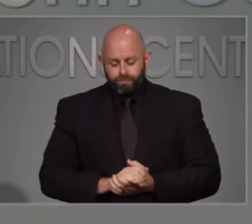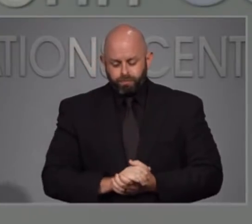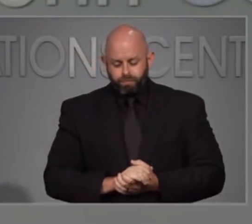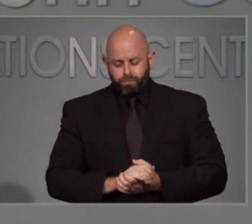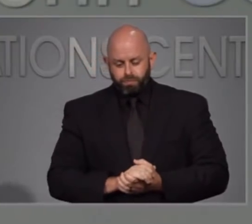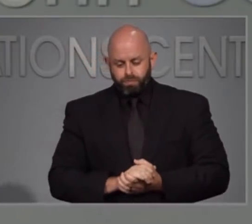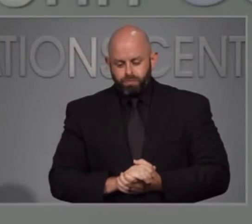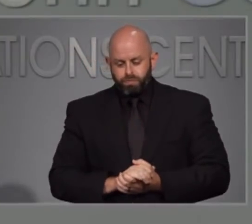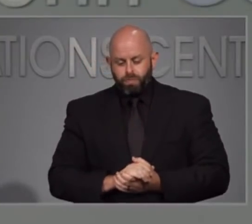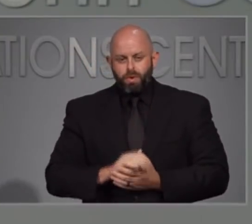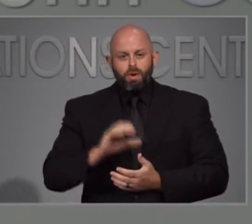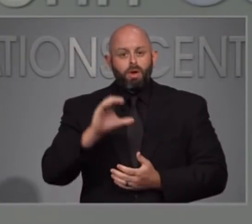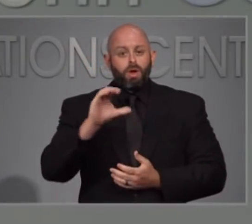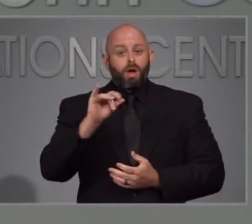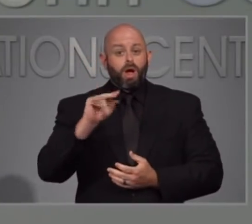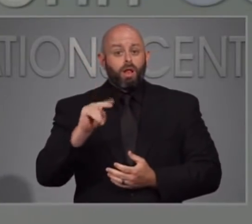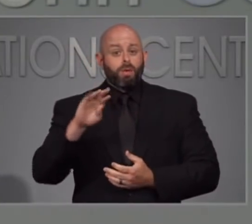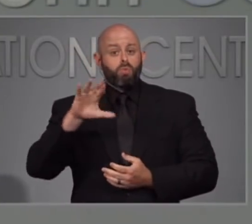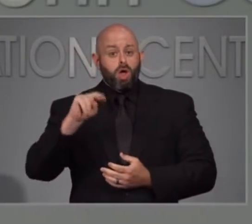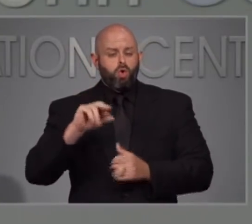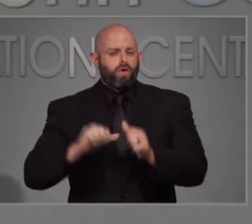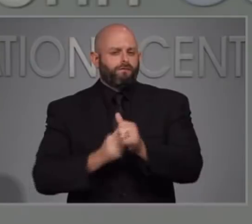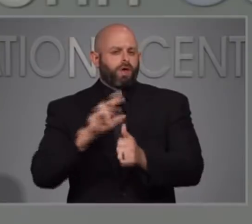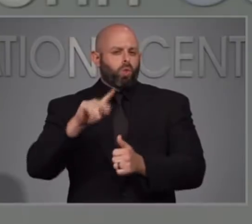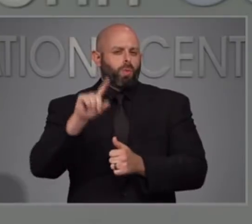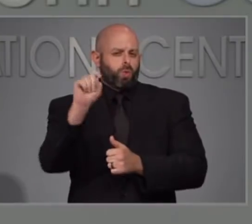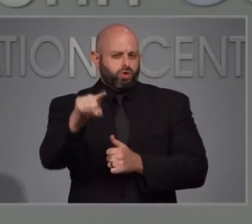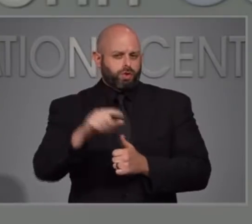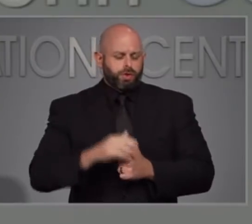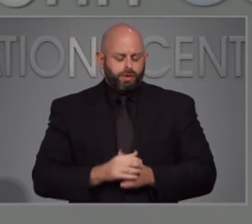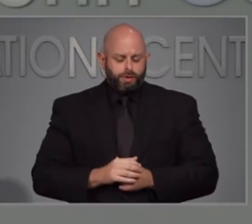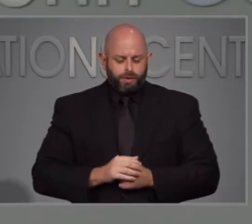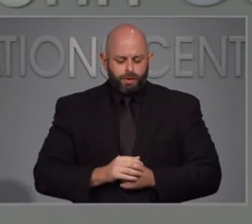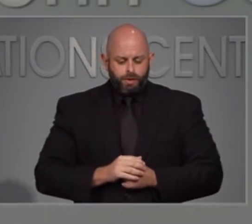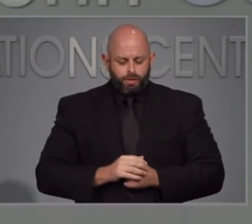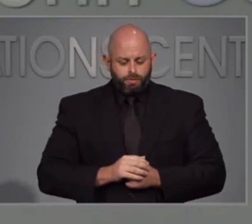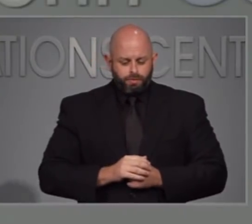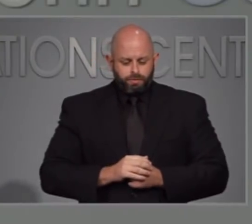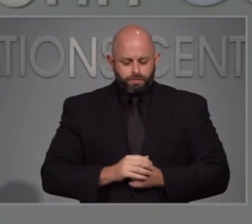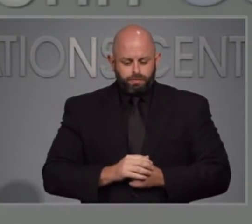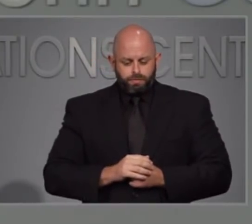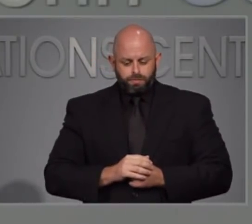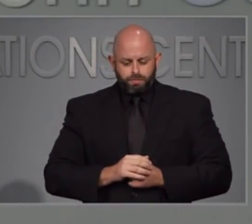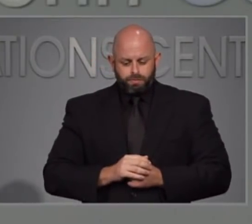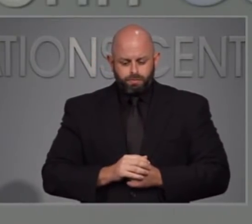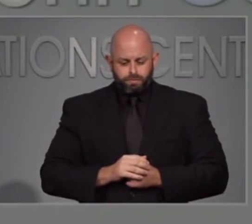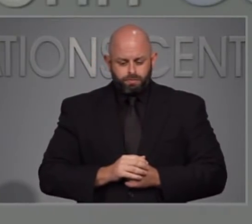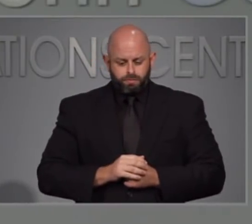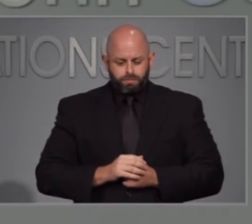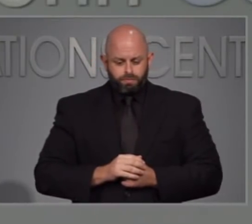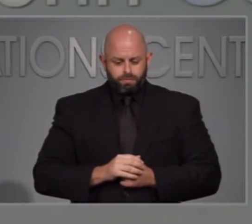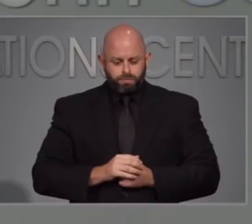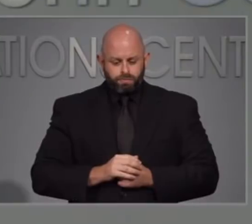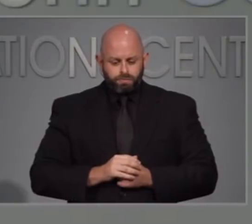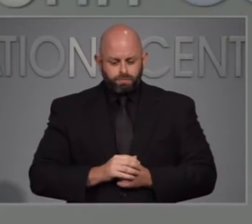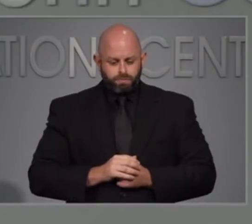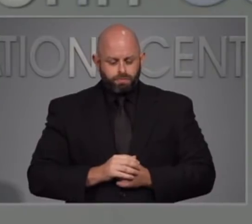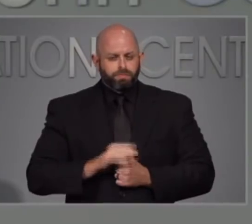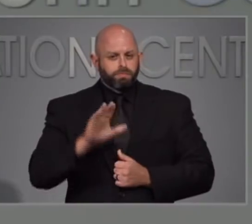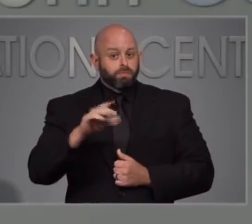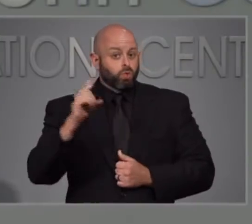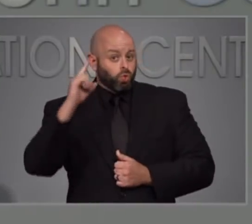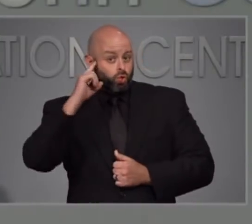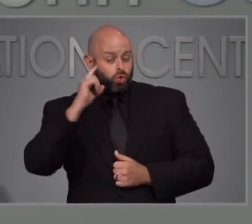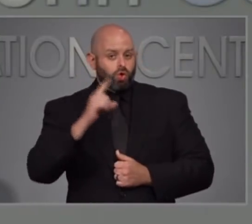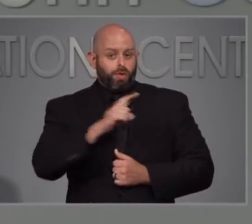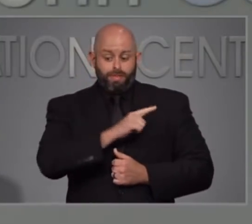Follow-up, Cullen Browder, WRAL. On the other side of that, lawmakers are planning an override vote of